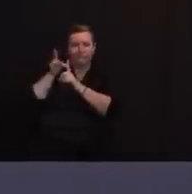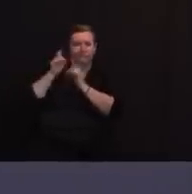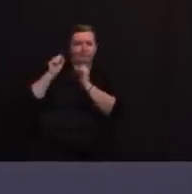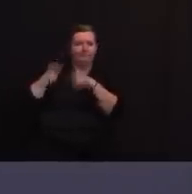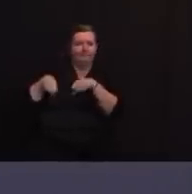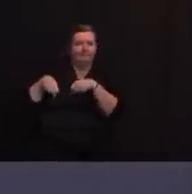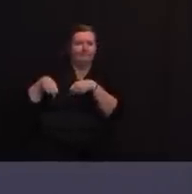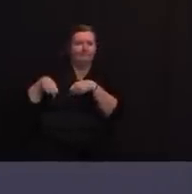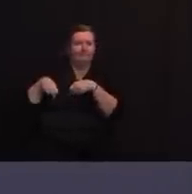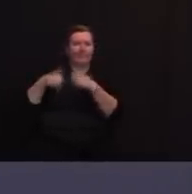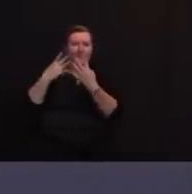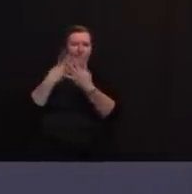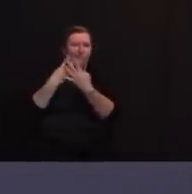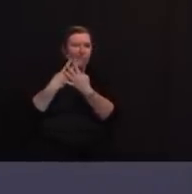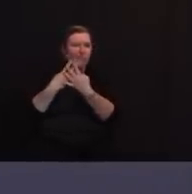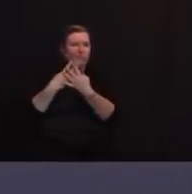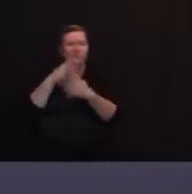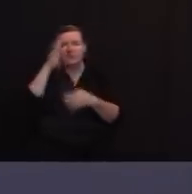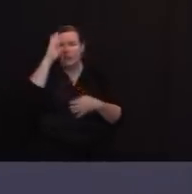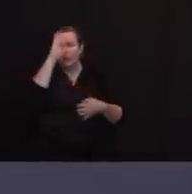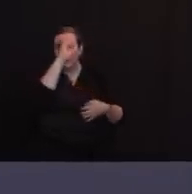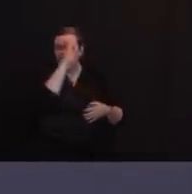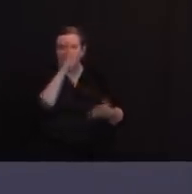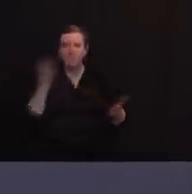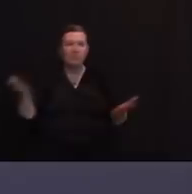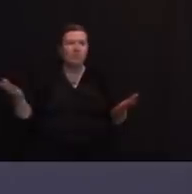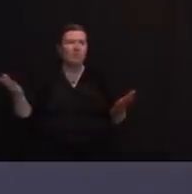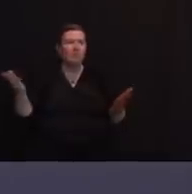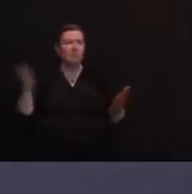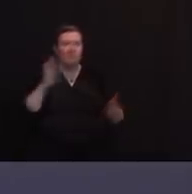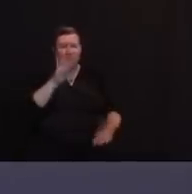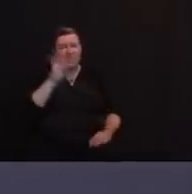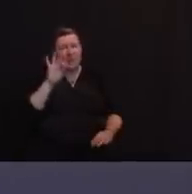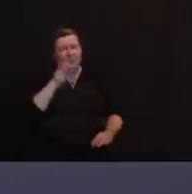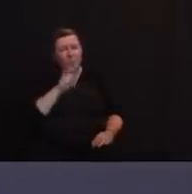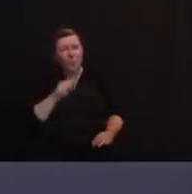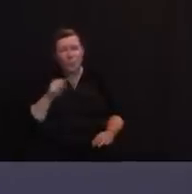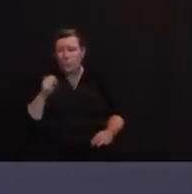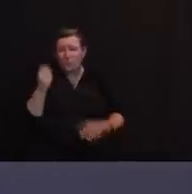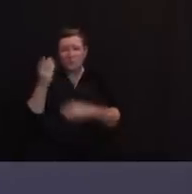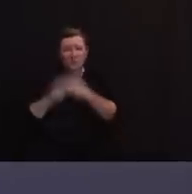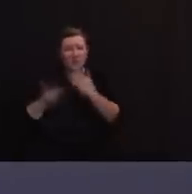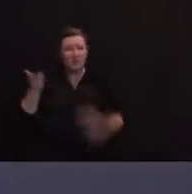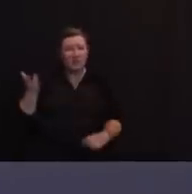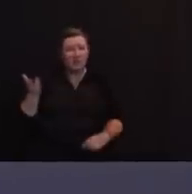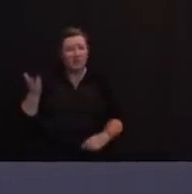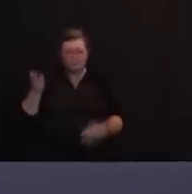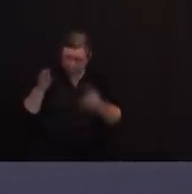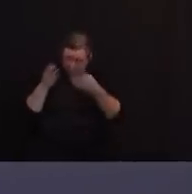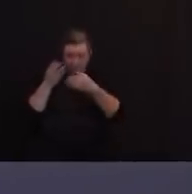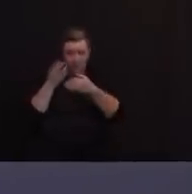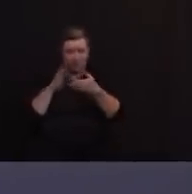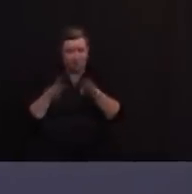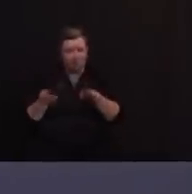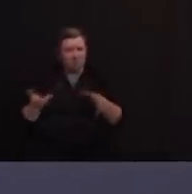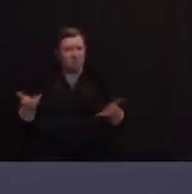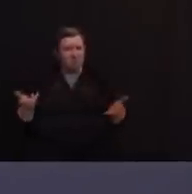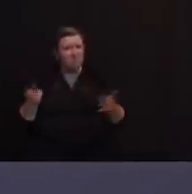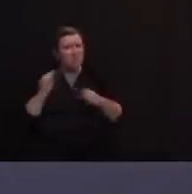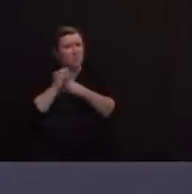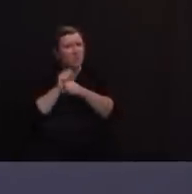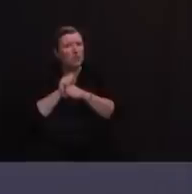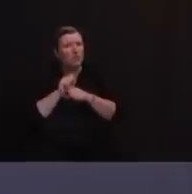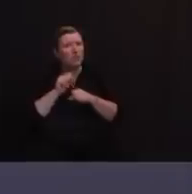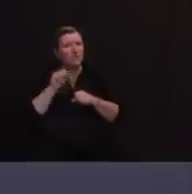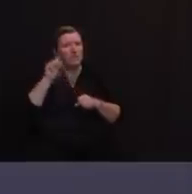example today of a blessed guy, 49 years old. He's dead. And he worked at Southwoods,